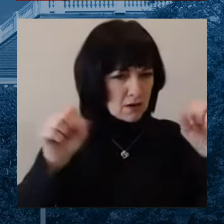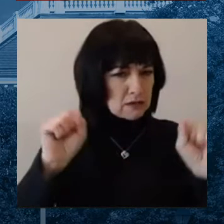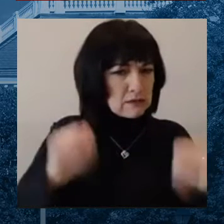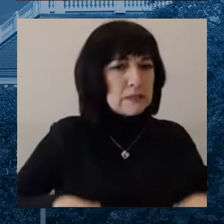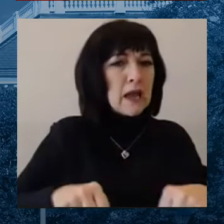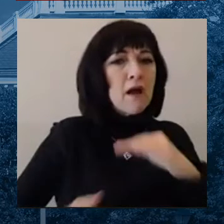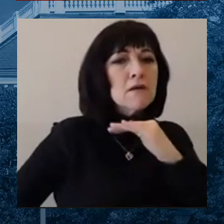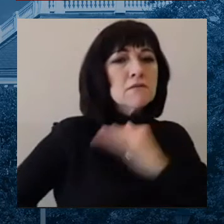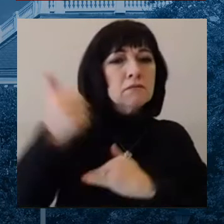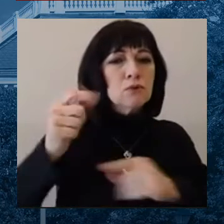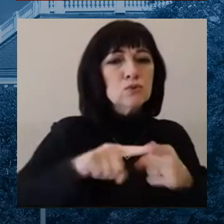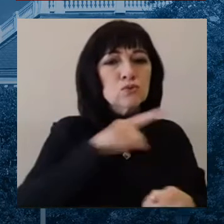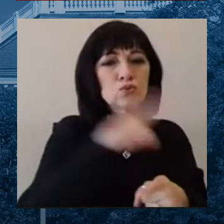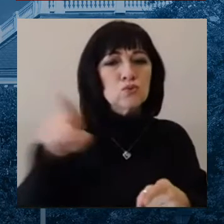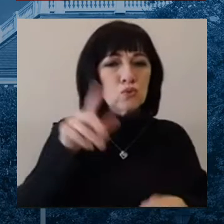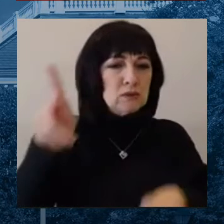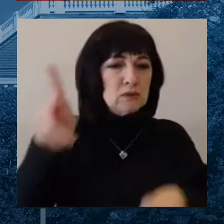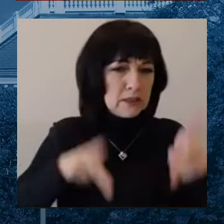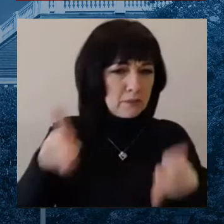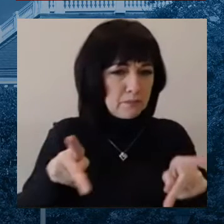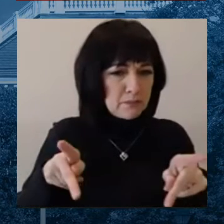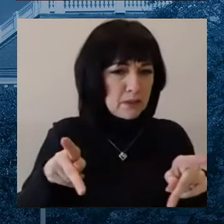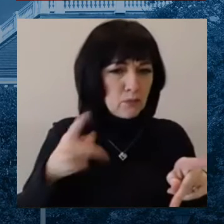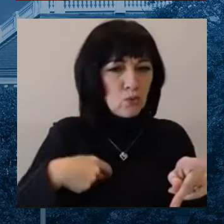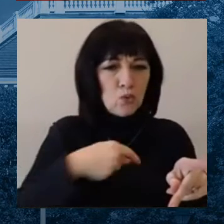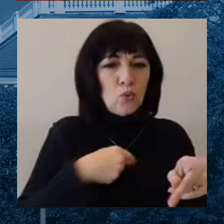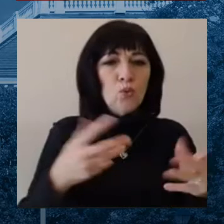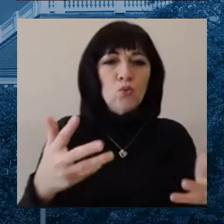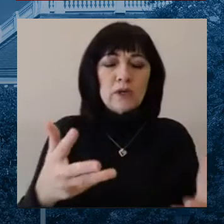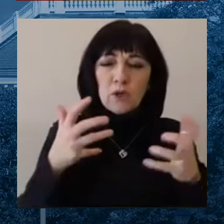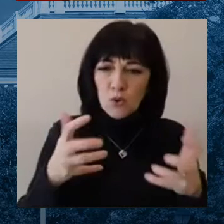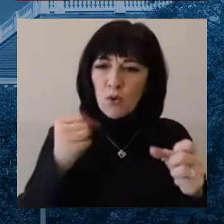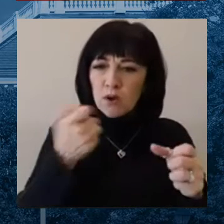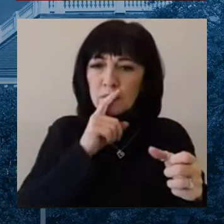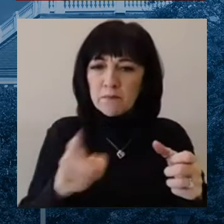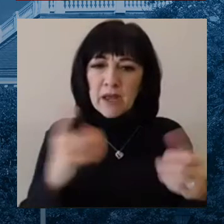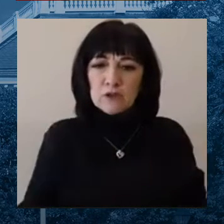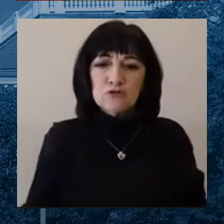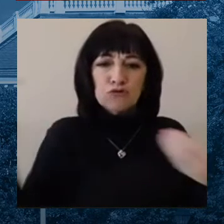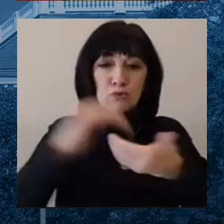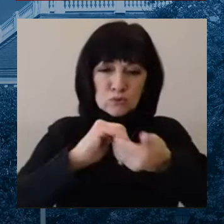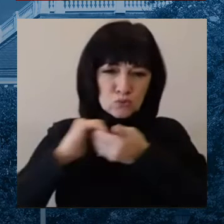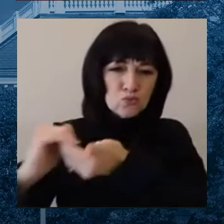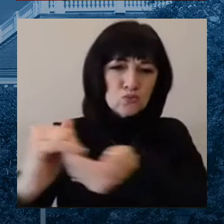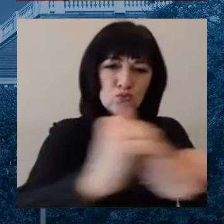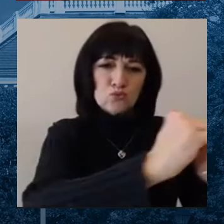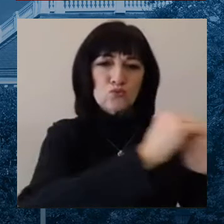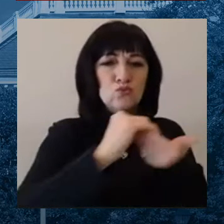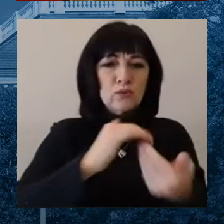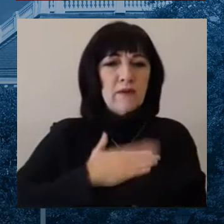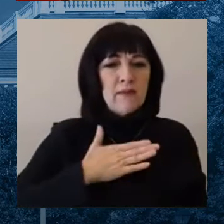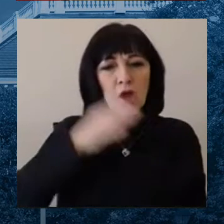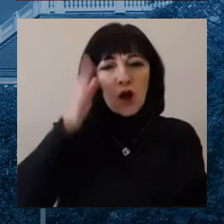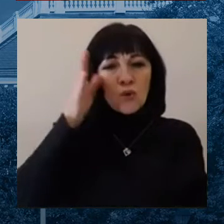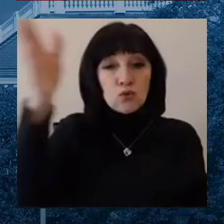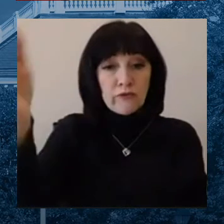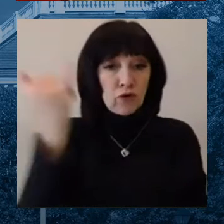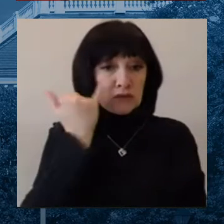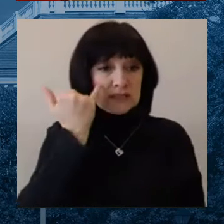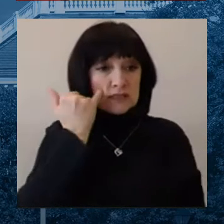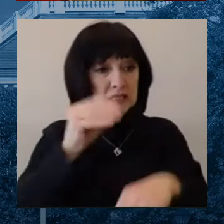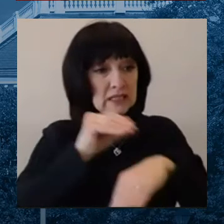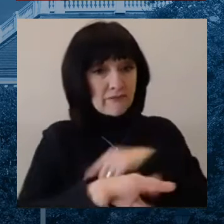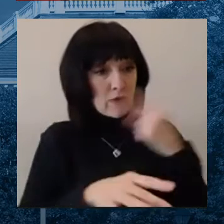inescapable network of mutuality, tied in a single garment of destiny, And whatever affects one directly affects